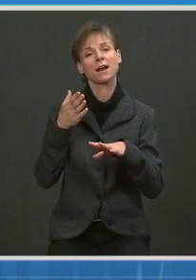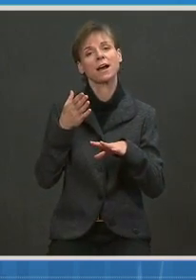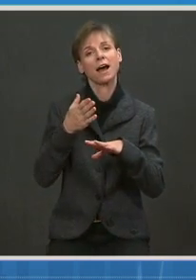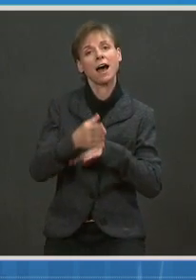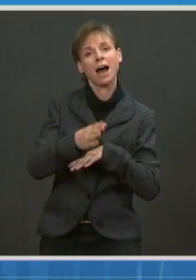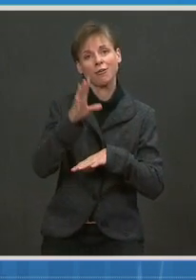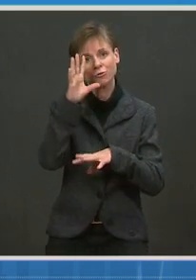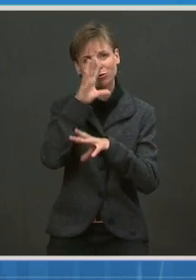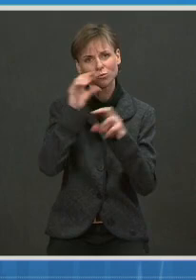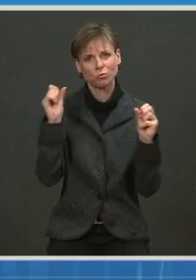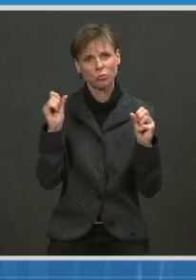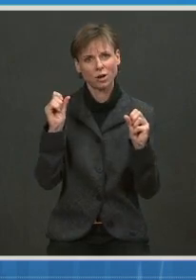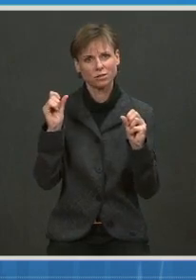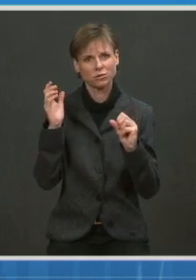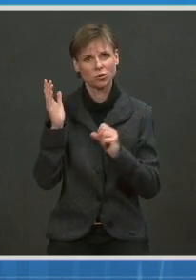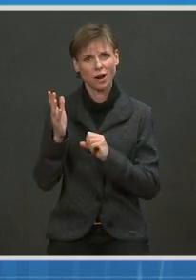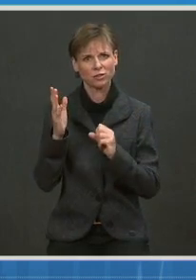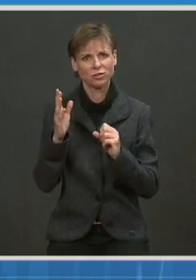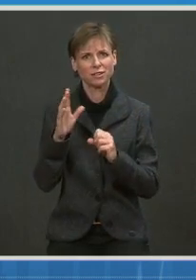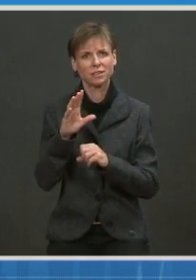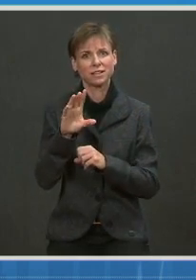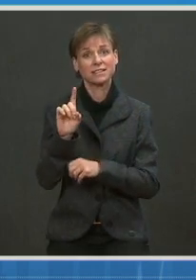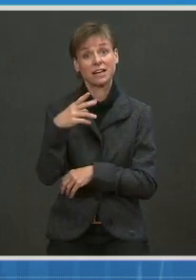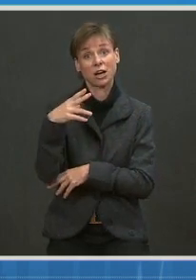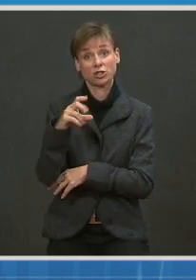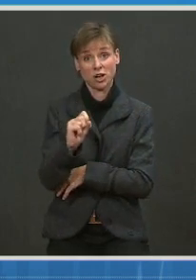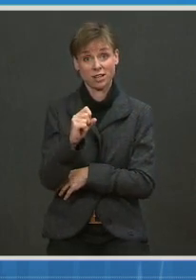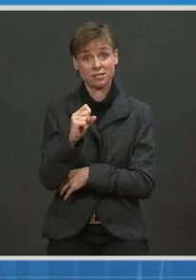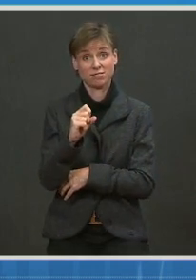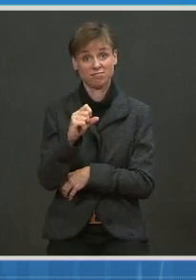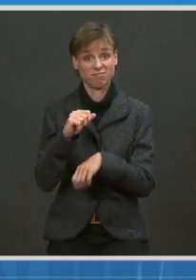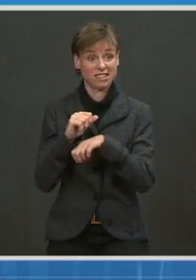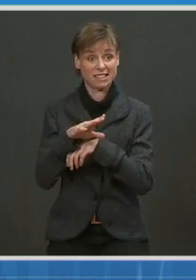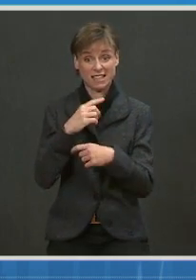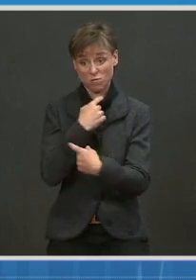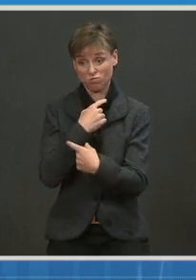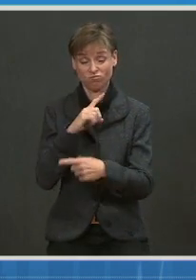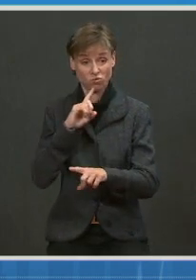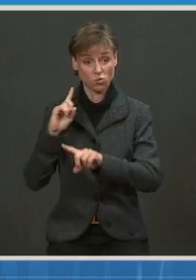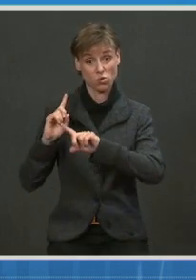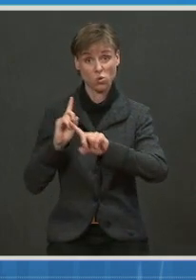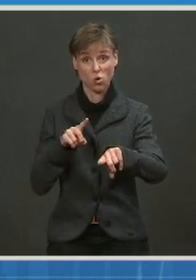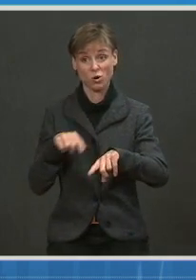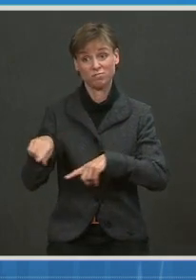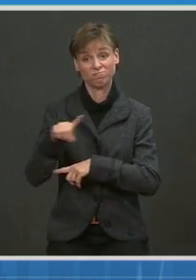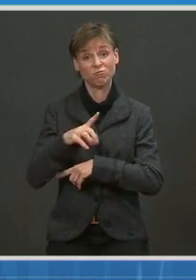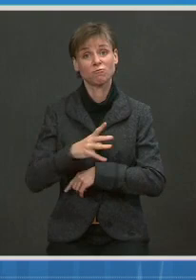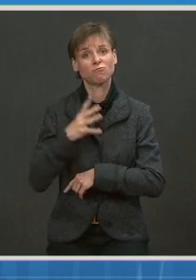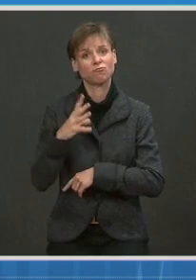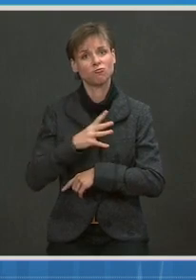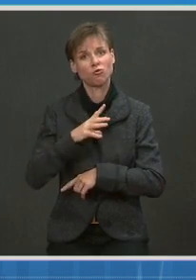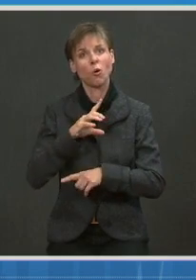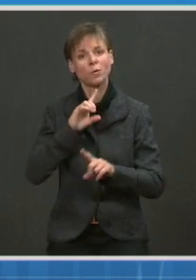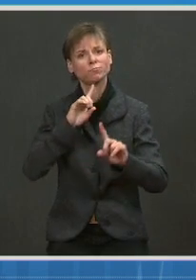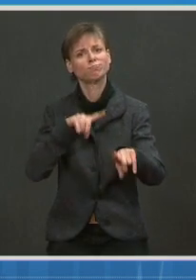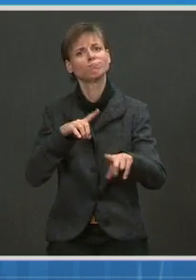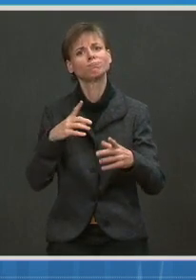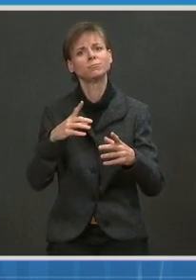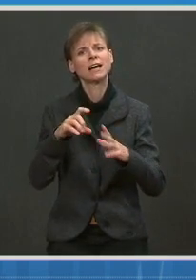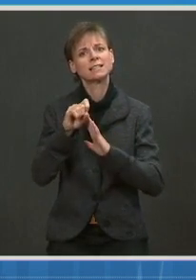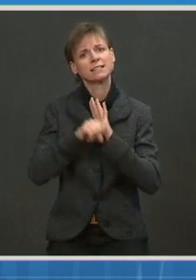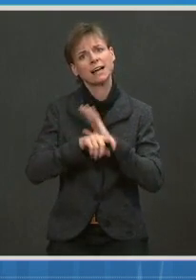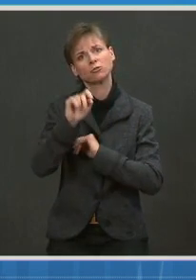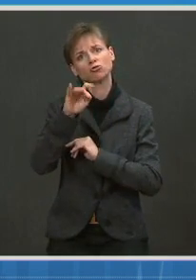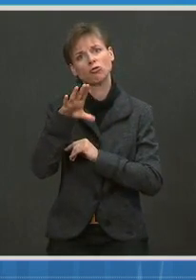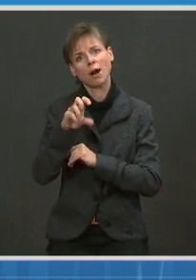the Department of Health and Human Services issued the order to formally direct states, tribes, and territories to